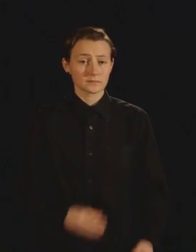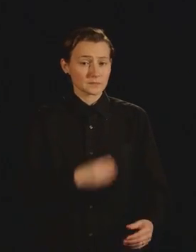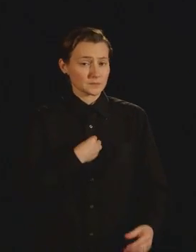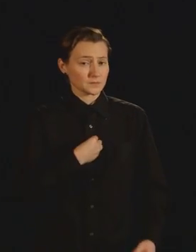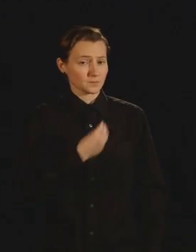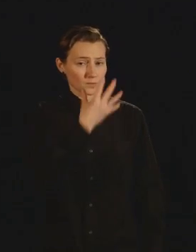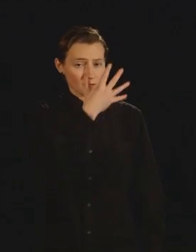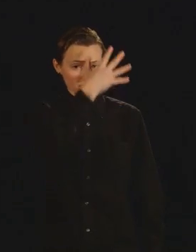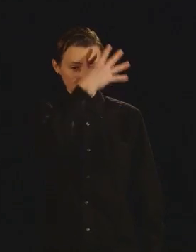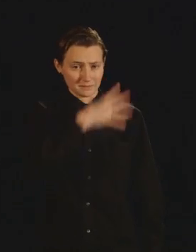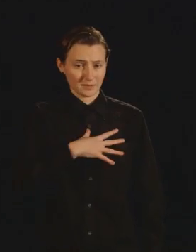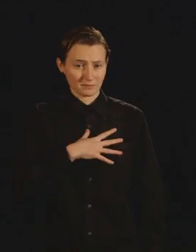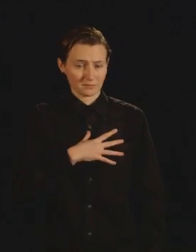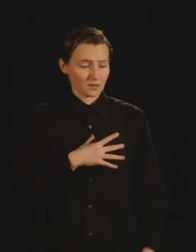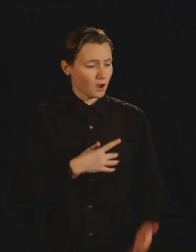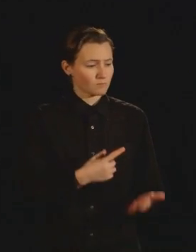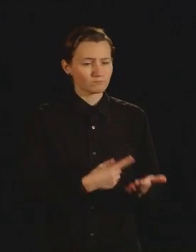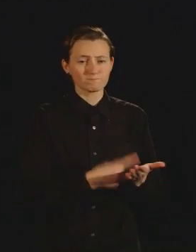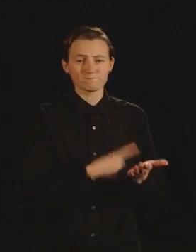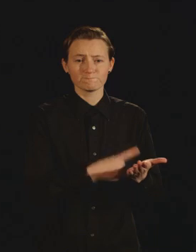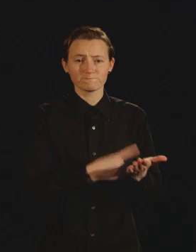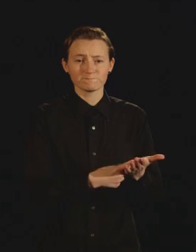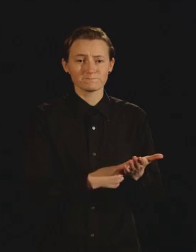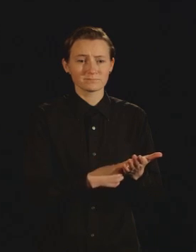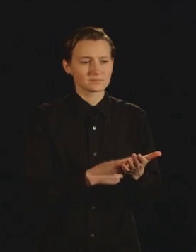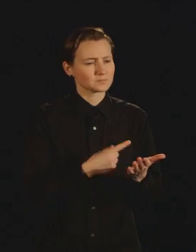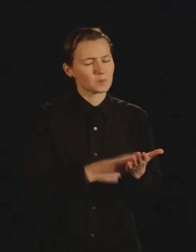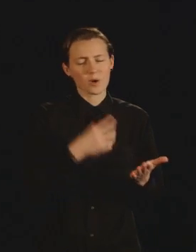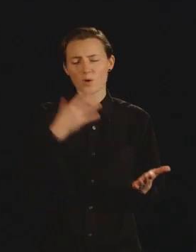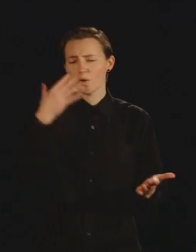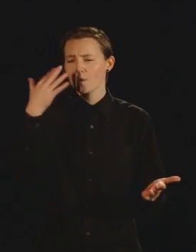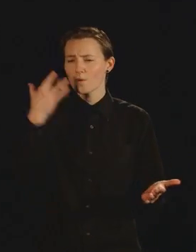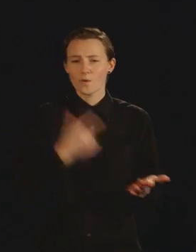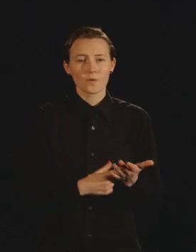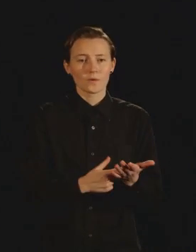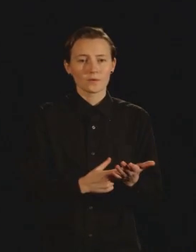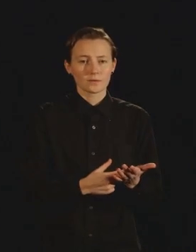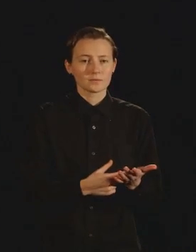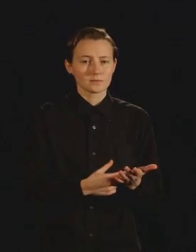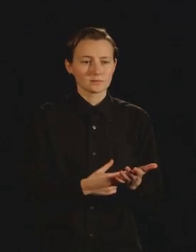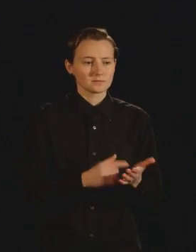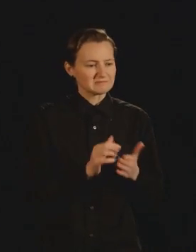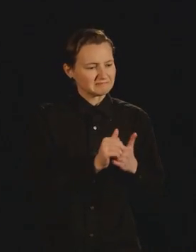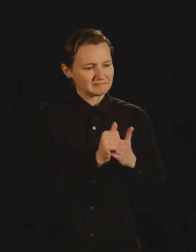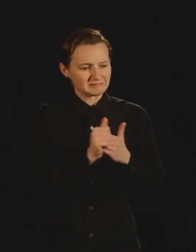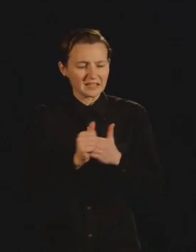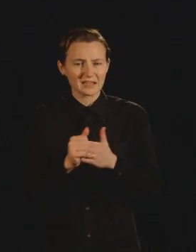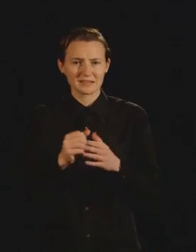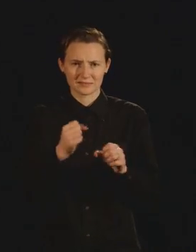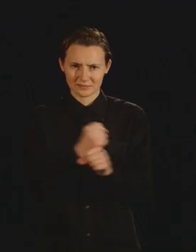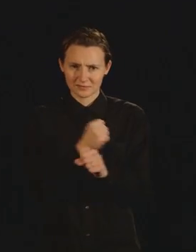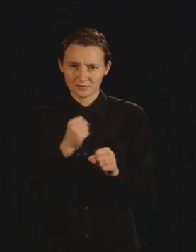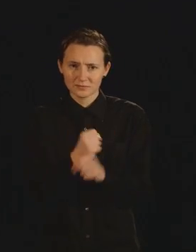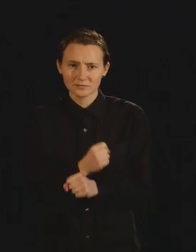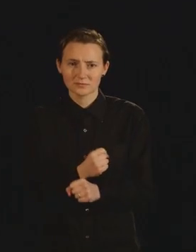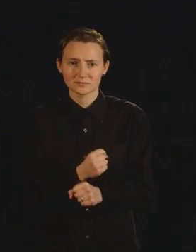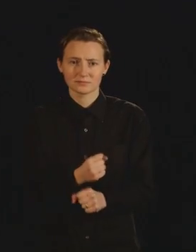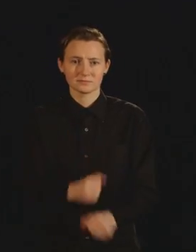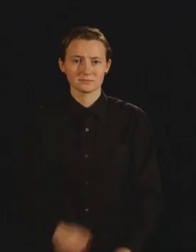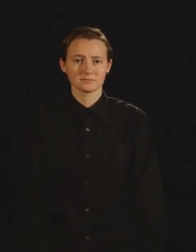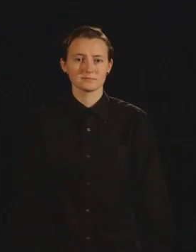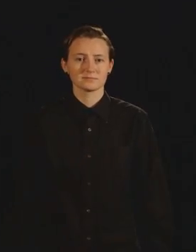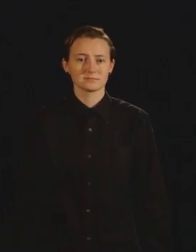devastating ways. And white men, whom we rarely talk about as a group, lead the way in some shocking